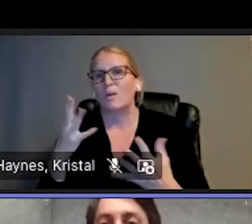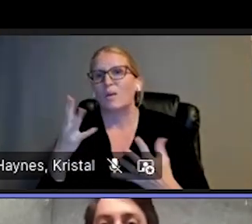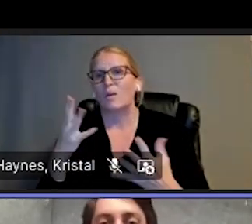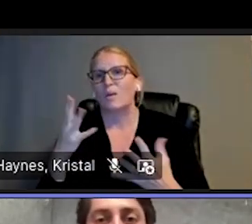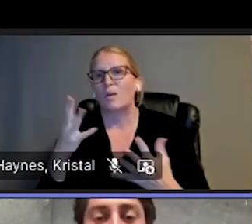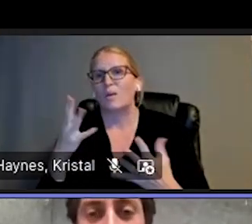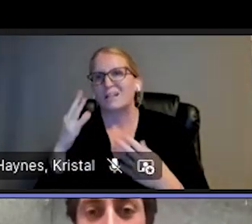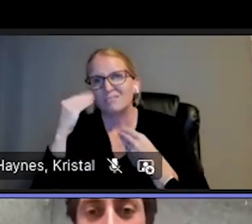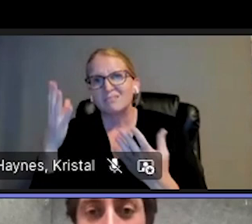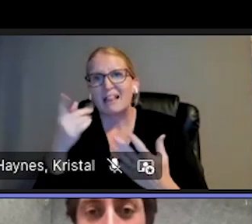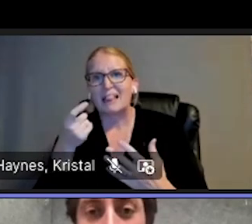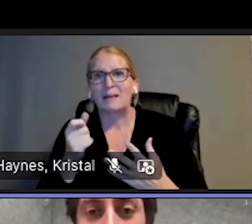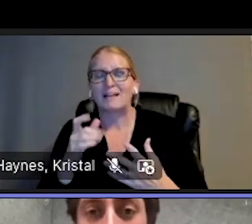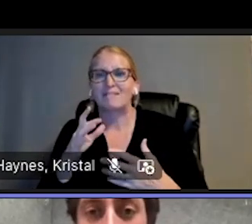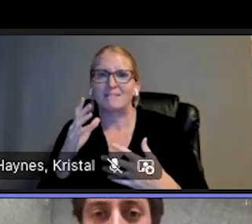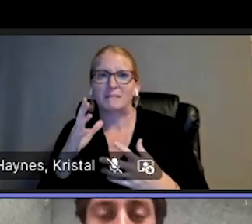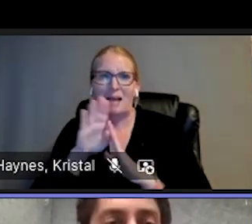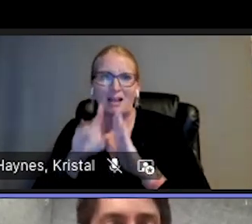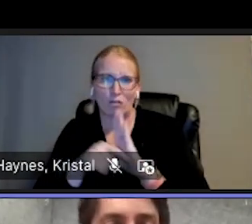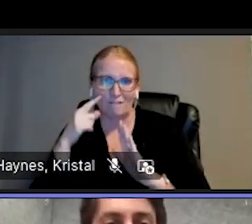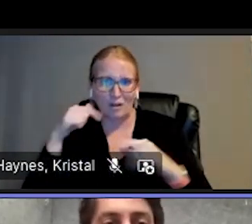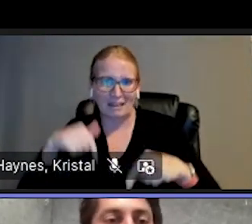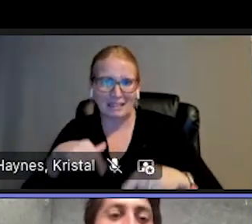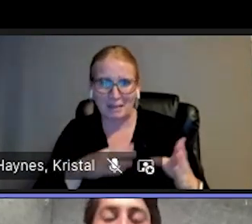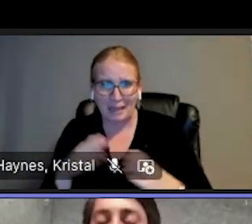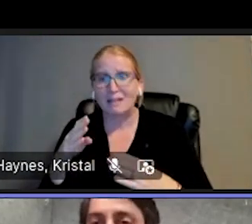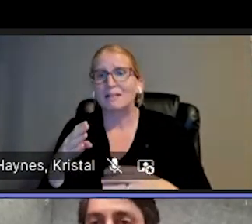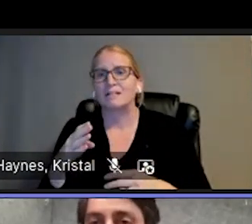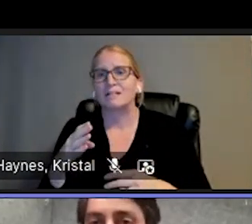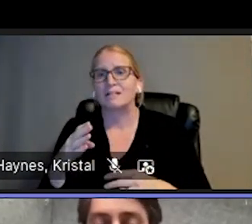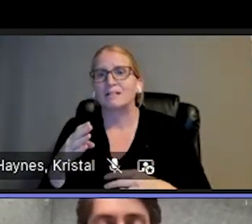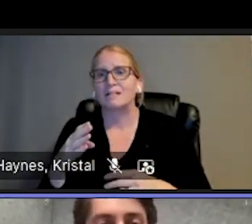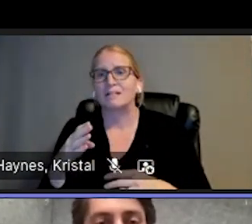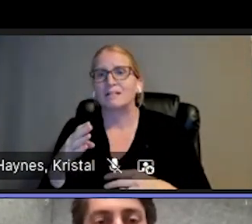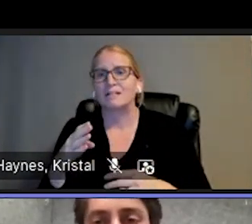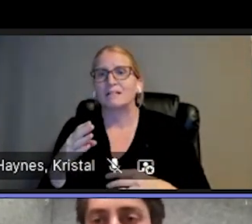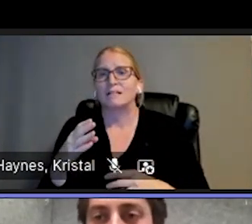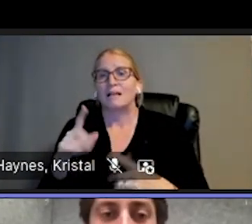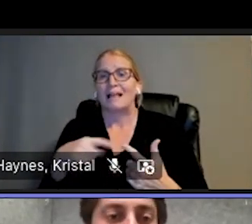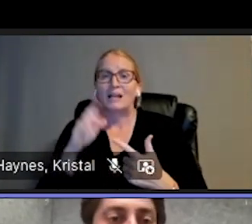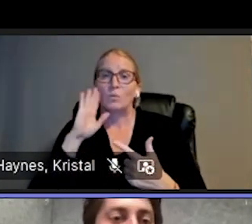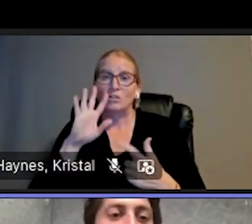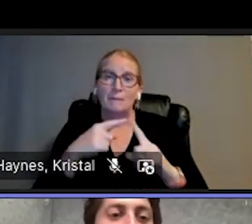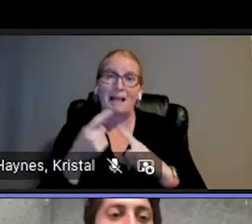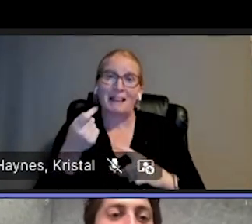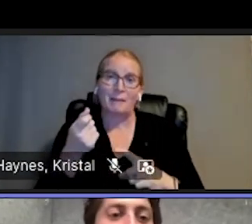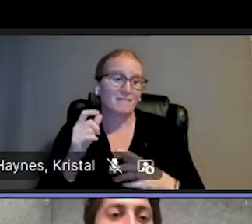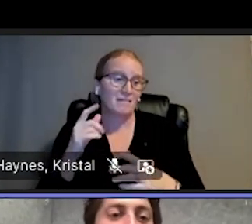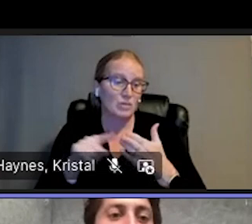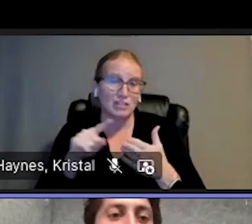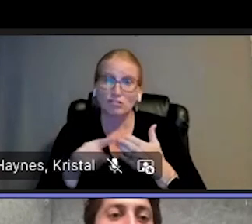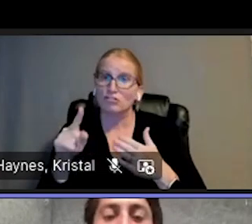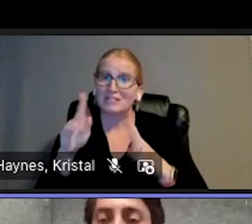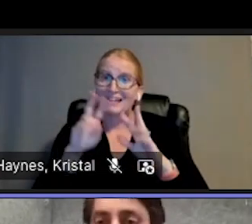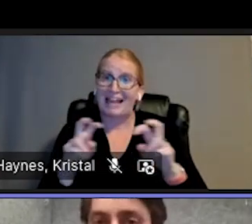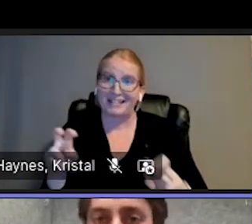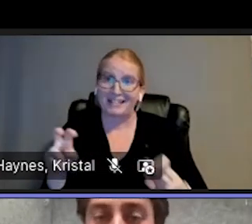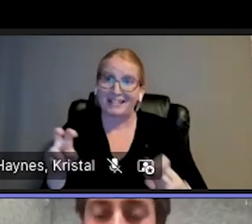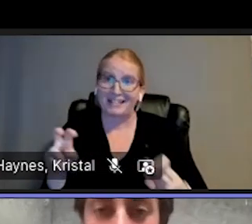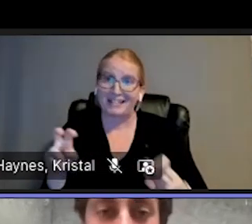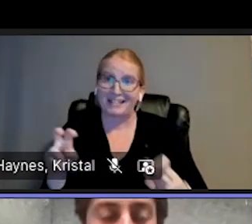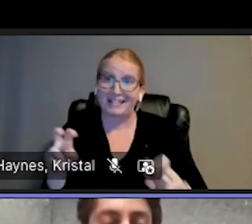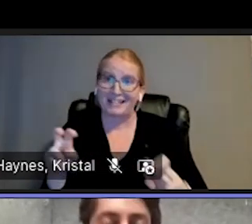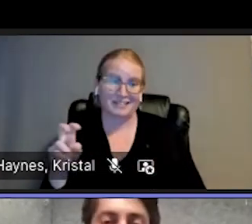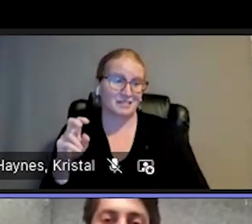this together. I'll go through a little bit of the research and analysis that went into the plan, talk through some of the changes between the draft version